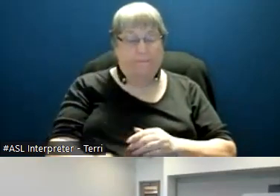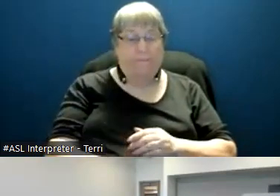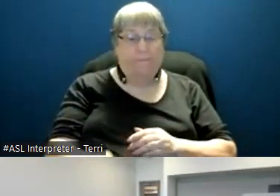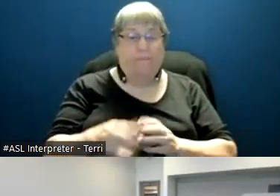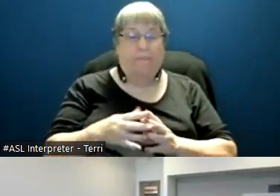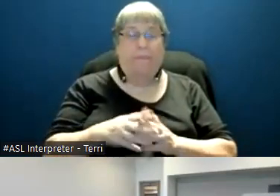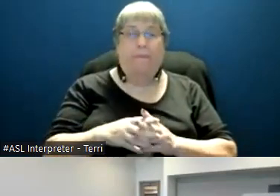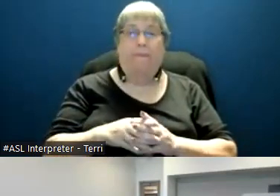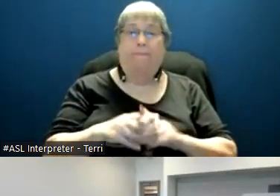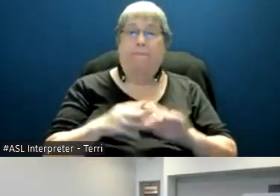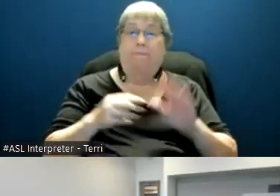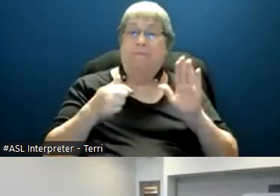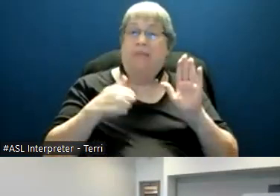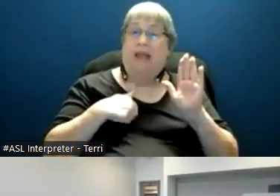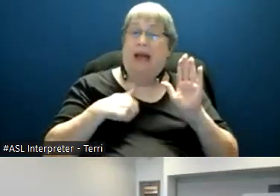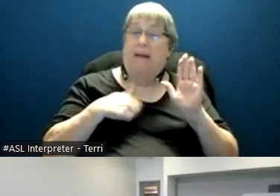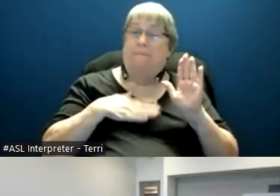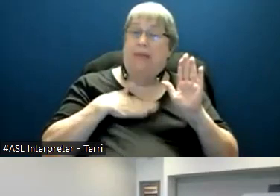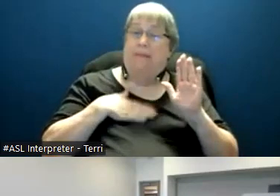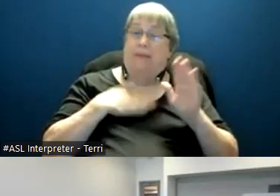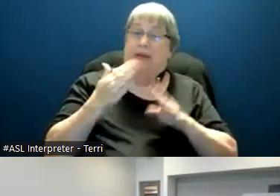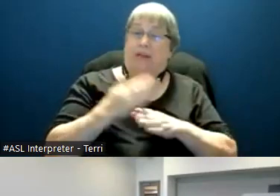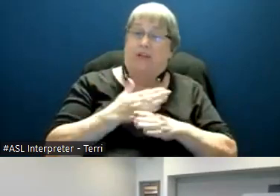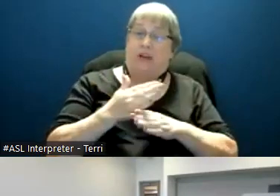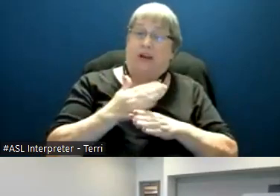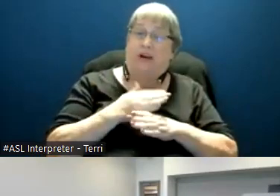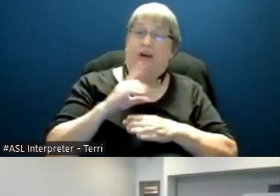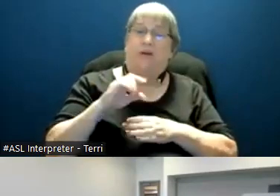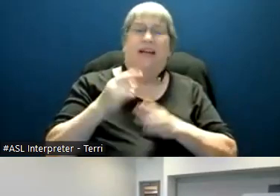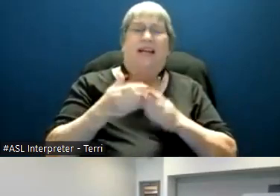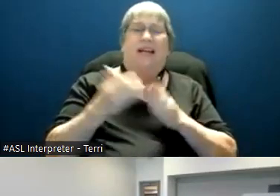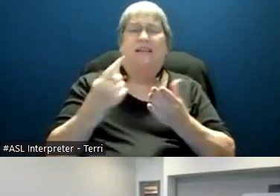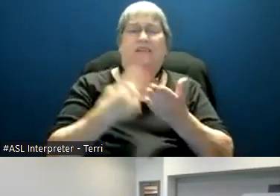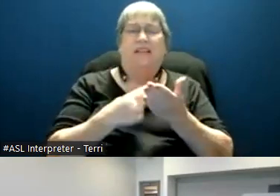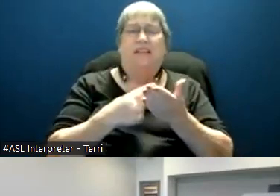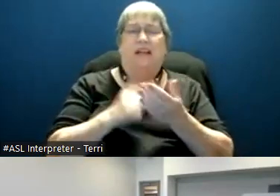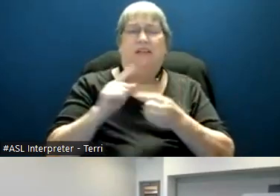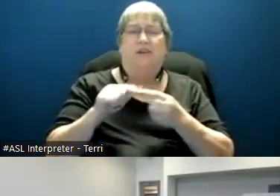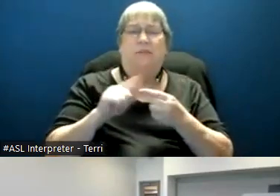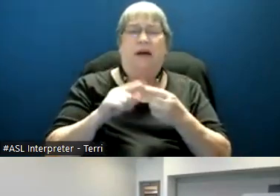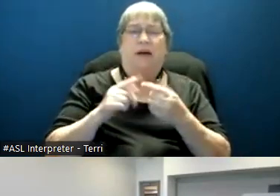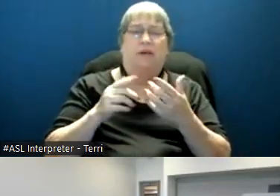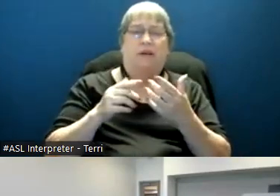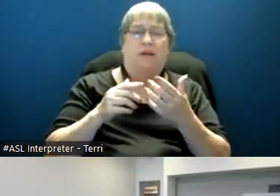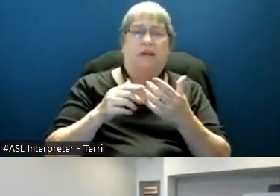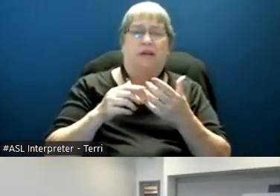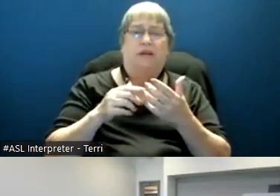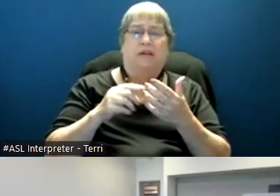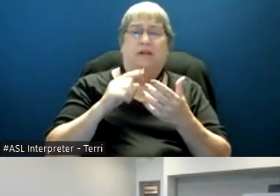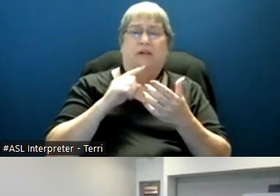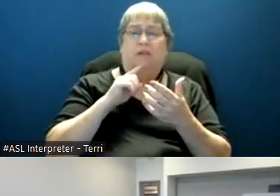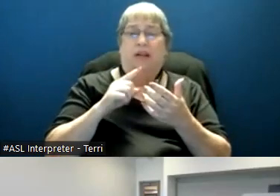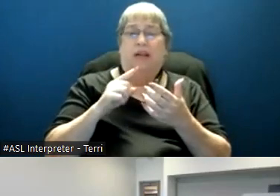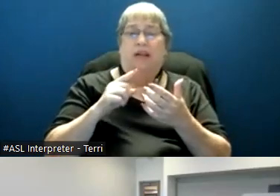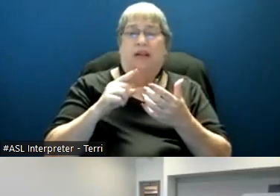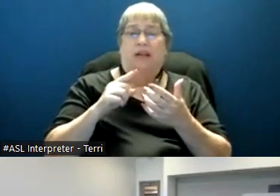I mean, I'm more than happy to share. I think we did a lot of discussion around just kind of well, we were listening to Jeanette. She's a